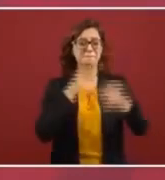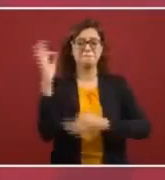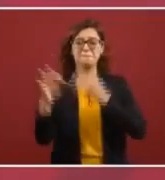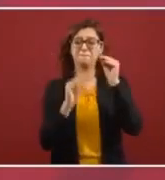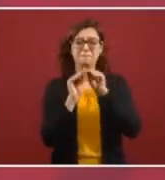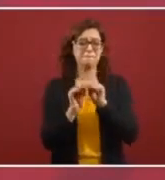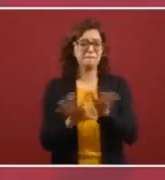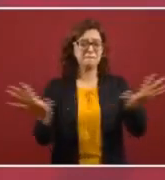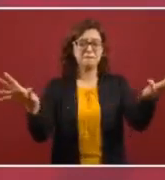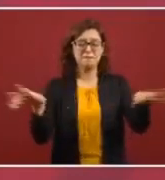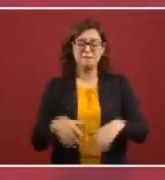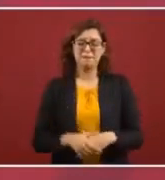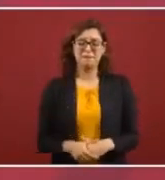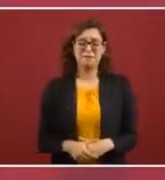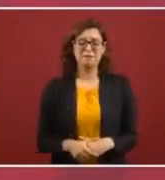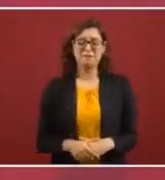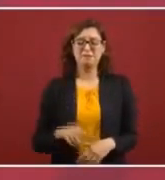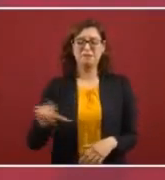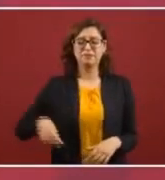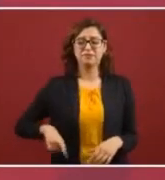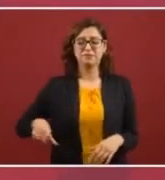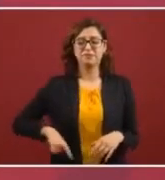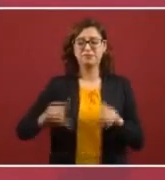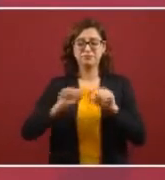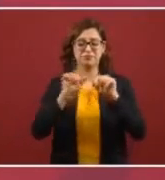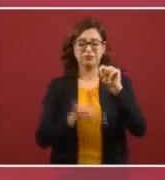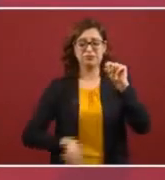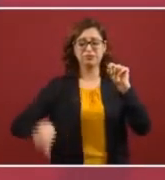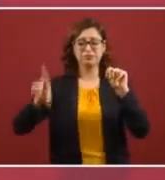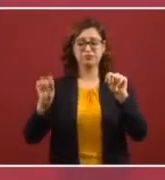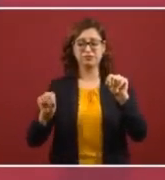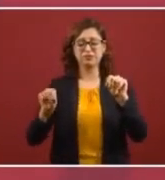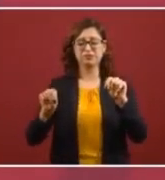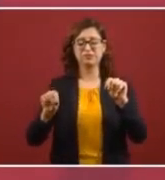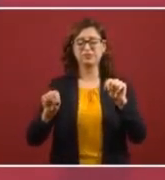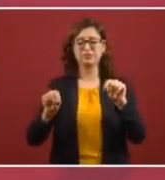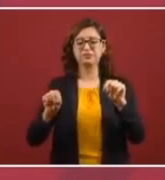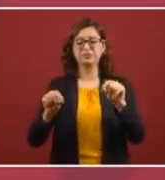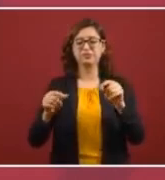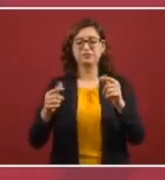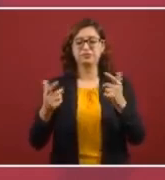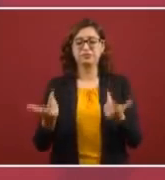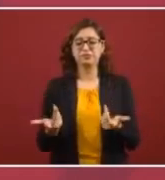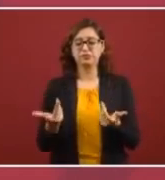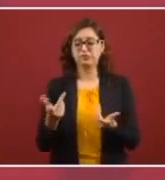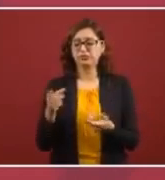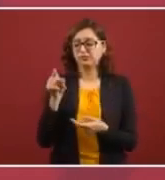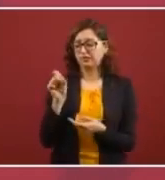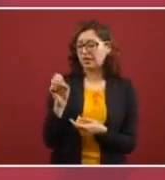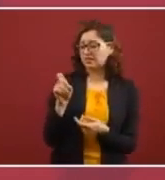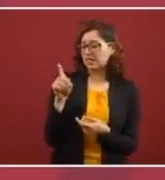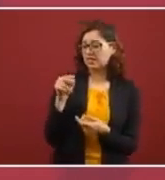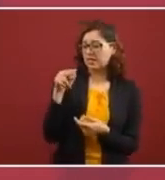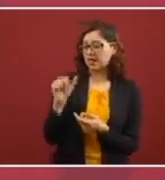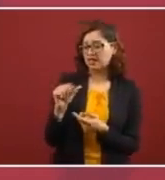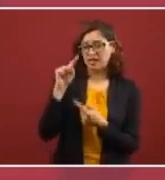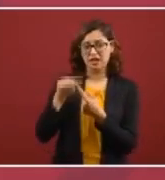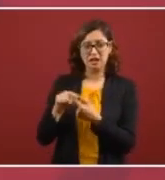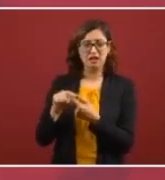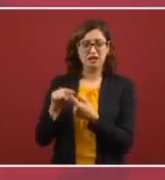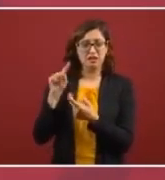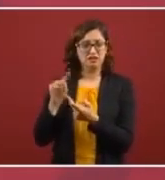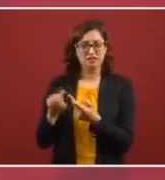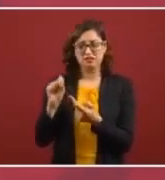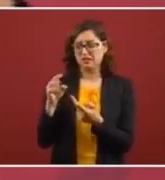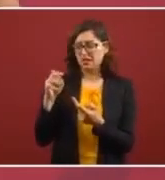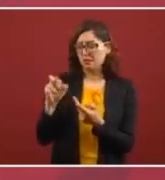amplify the campaign. No cuenta, the state of being Mexican or the state of Mexico